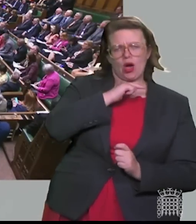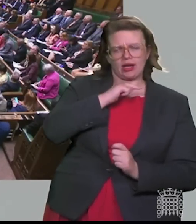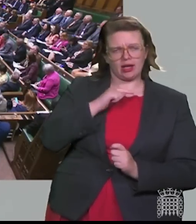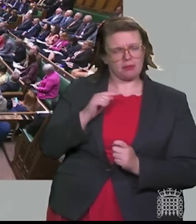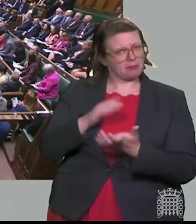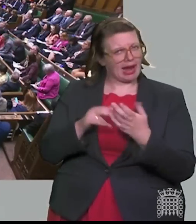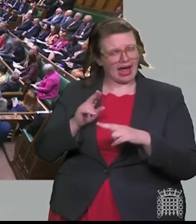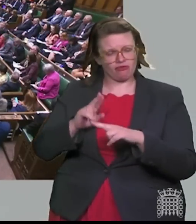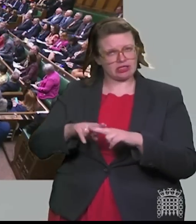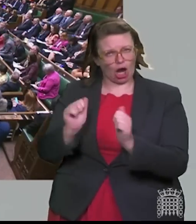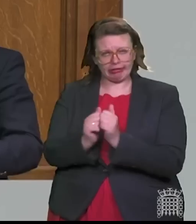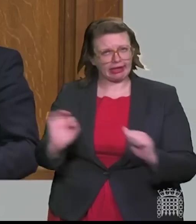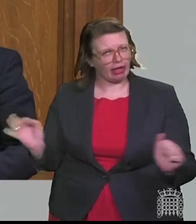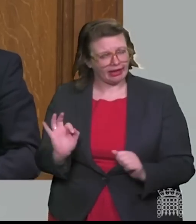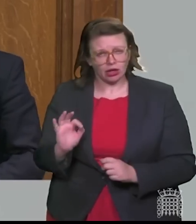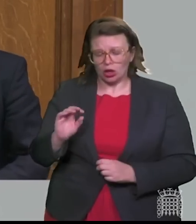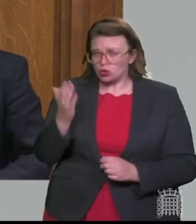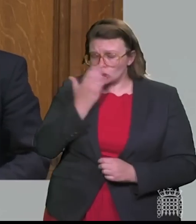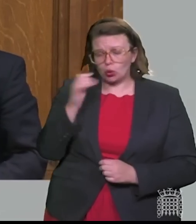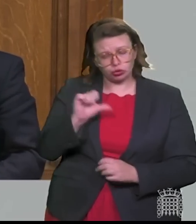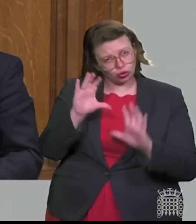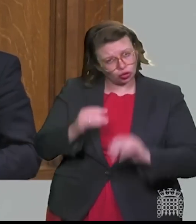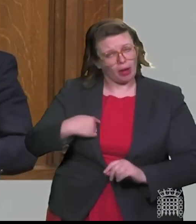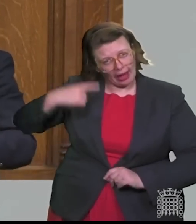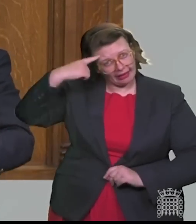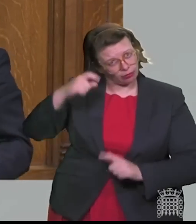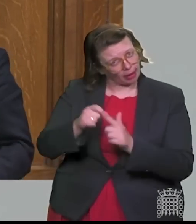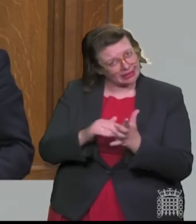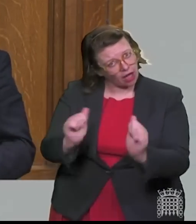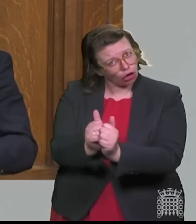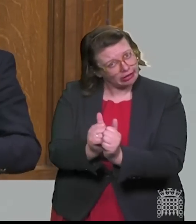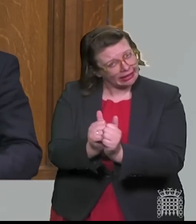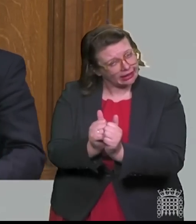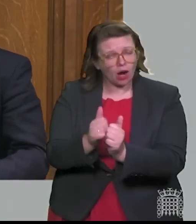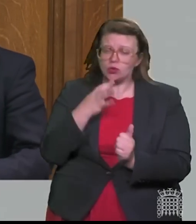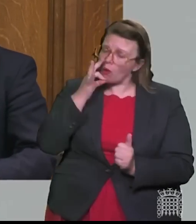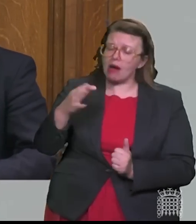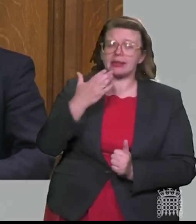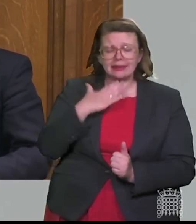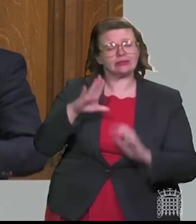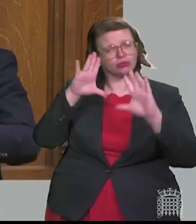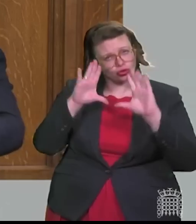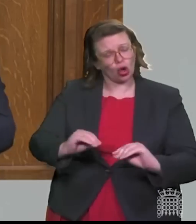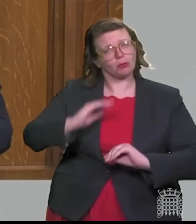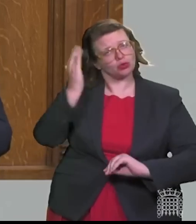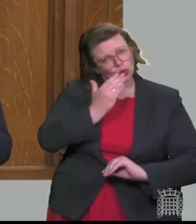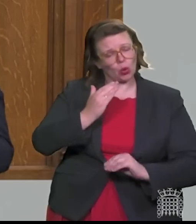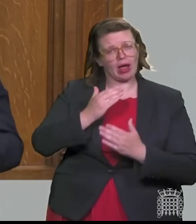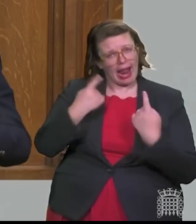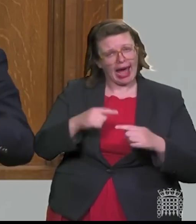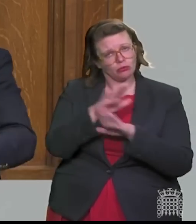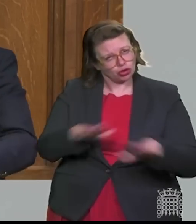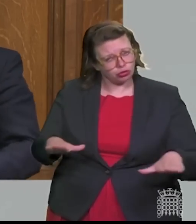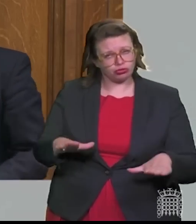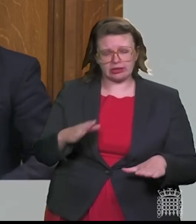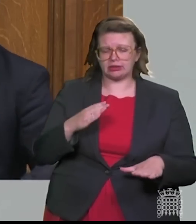rights. Will the Prime Minister instruct the Department of Education to order schools to stop indoctrinating our children and to concentrate